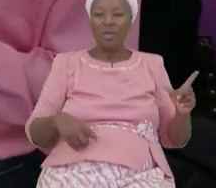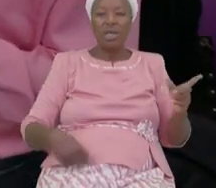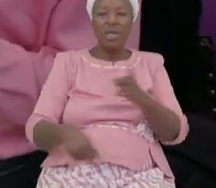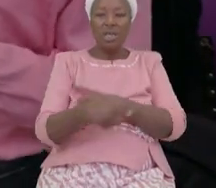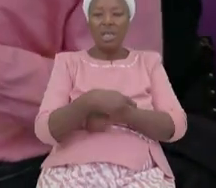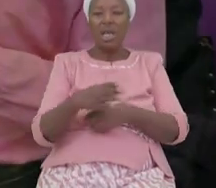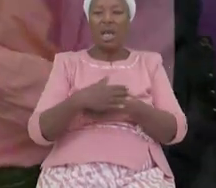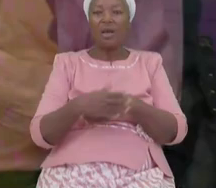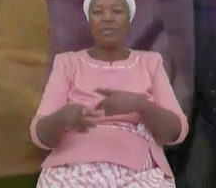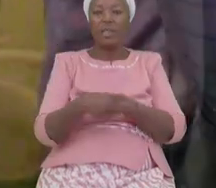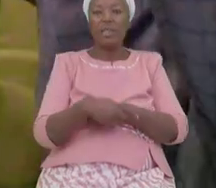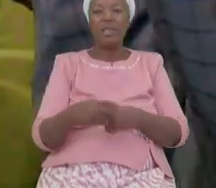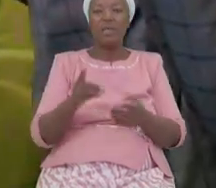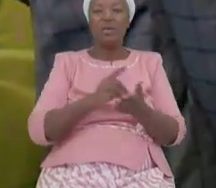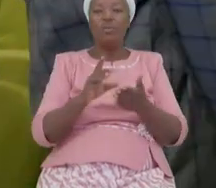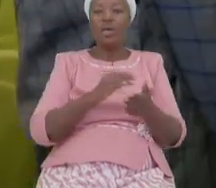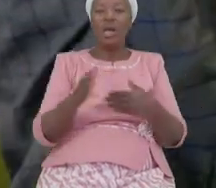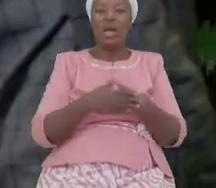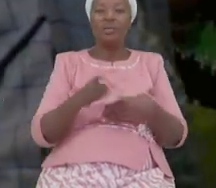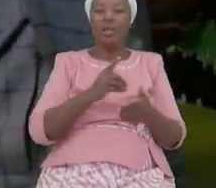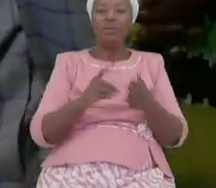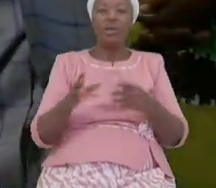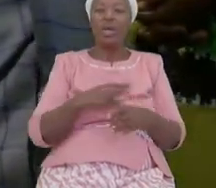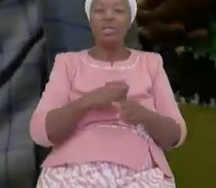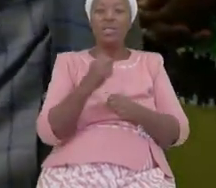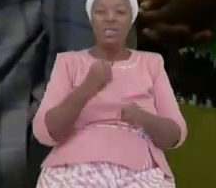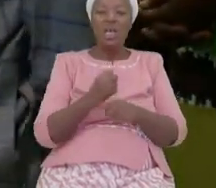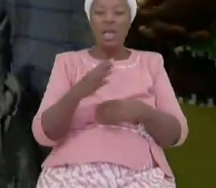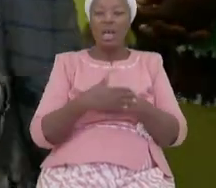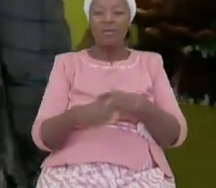day, week after week, year after year.